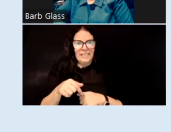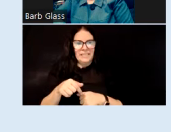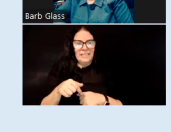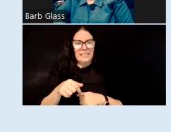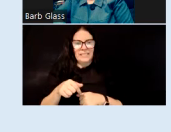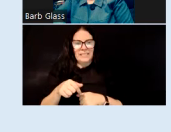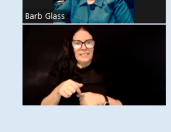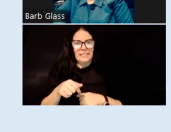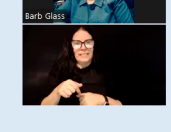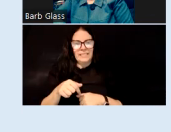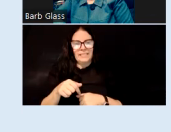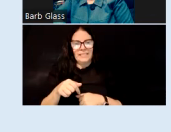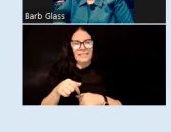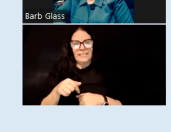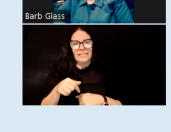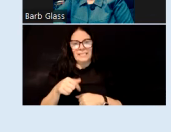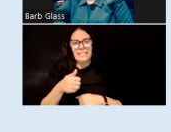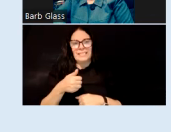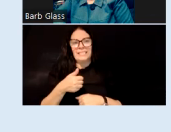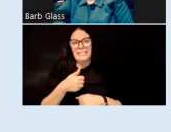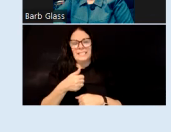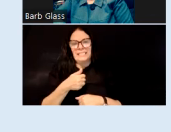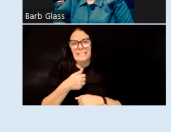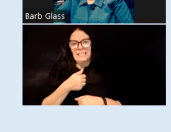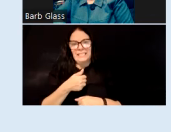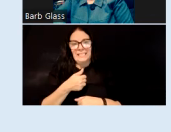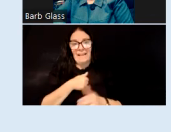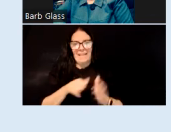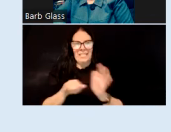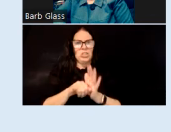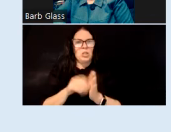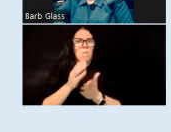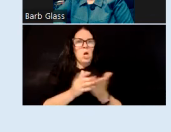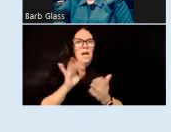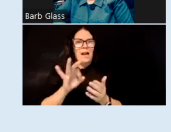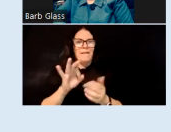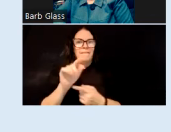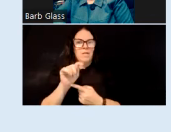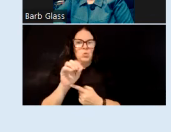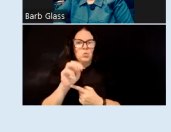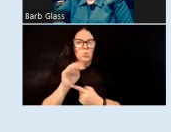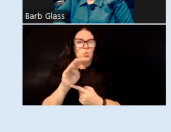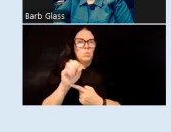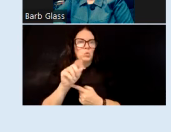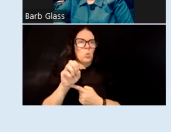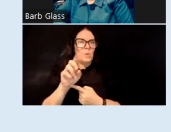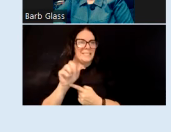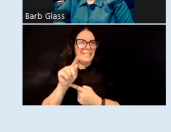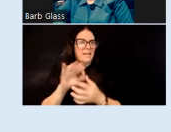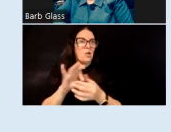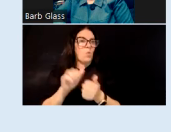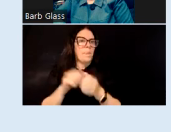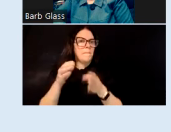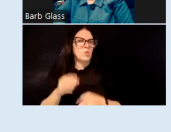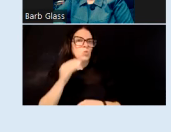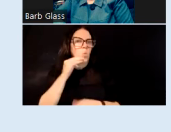Self-identification is part of what is called the tombstone data of the person homepage. So when you set up the original